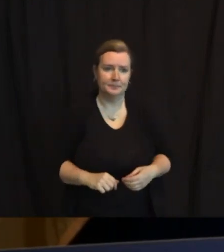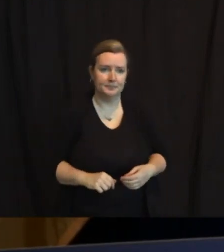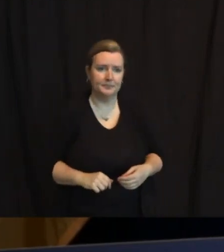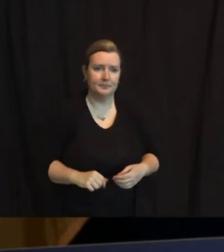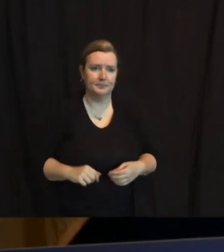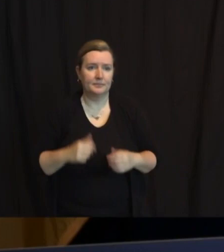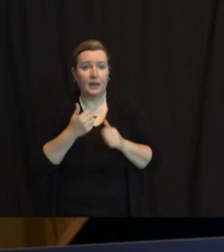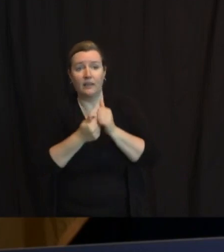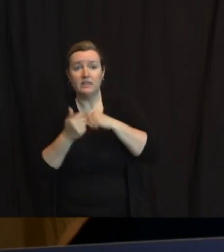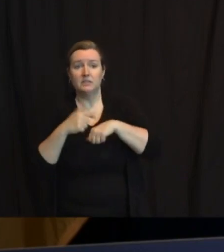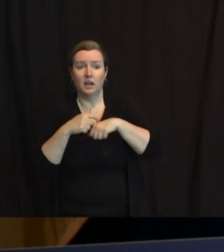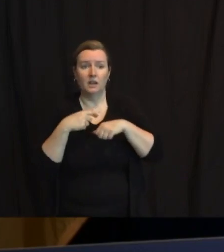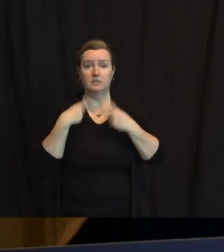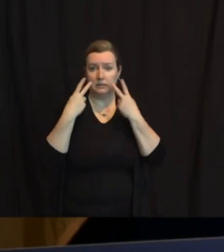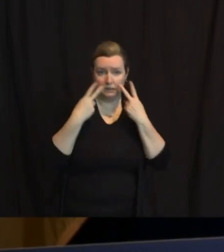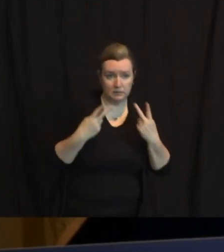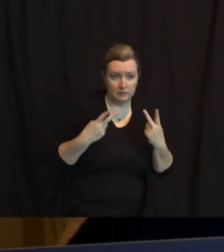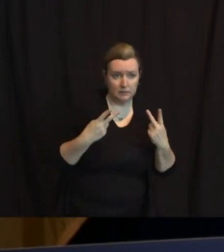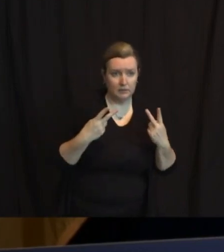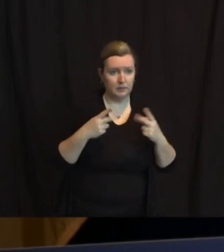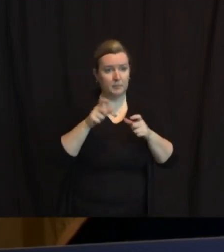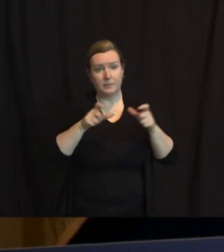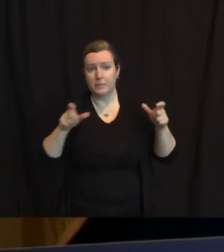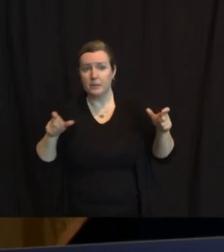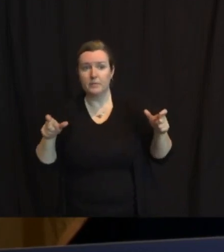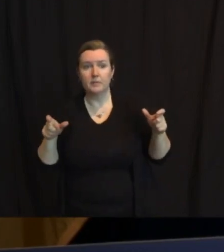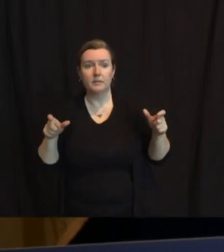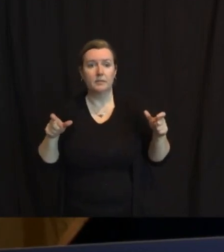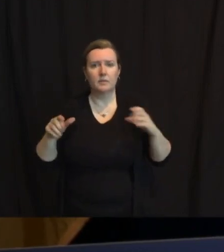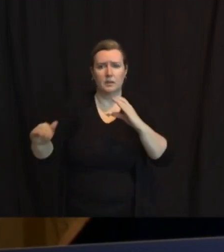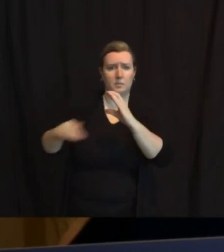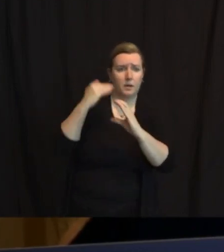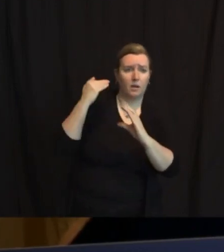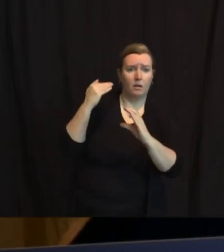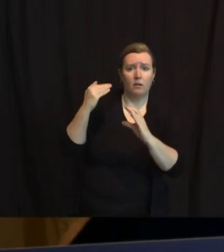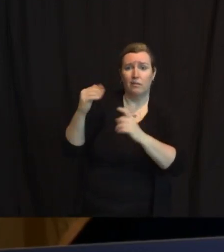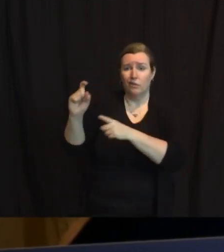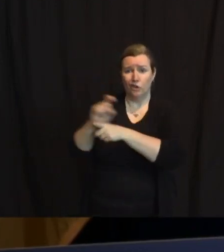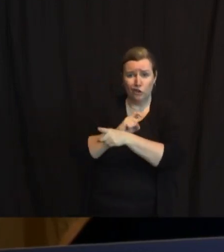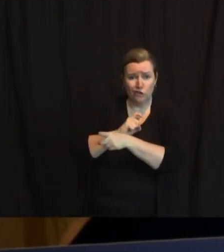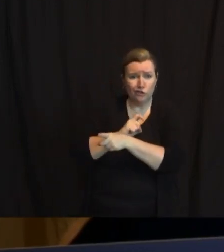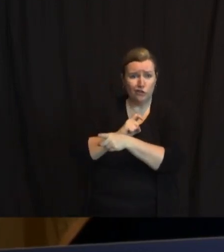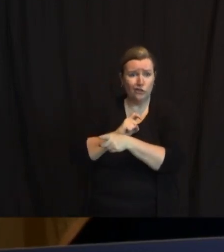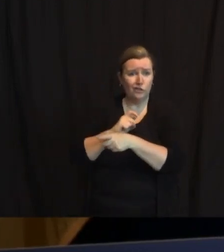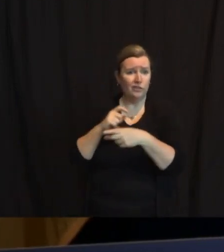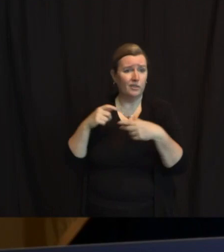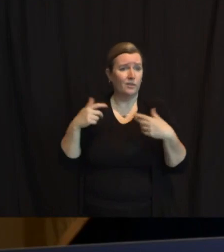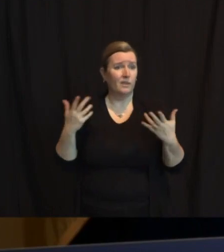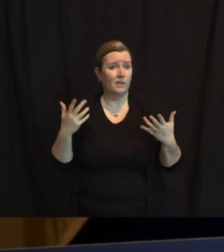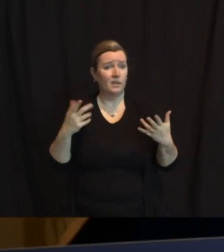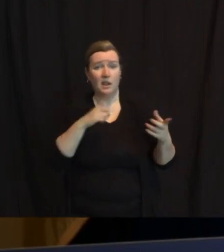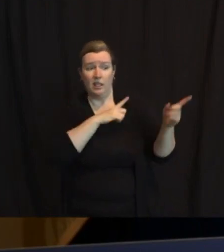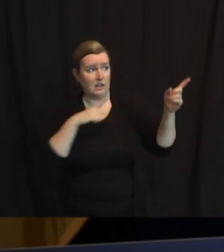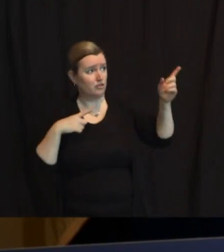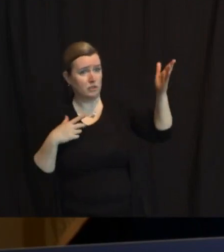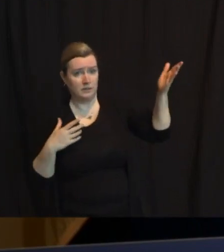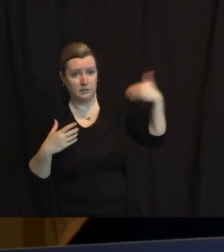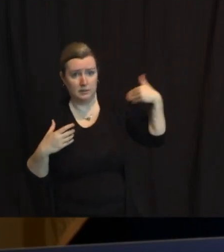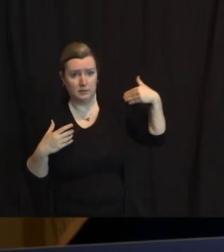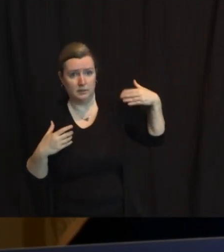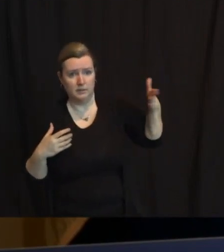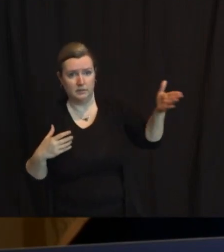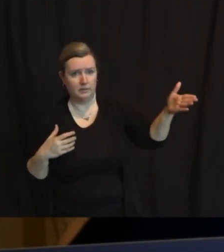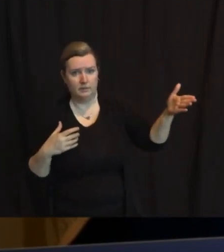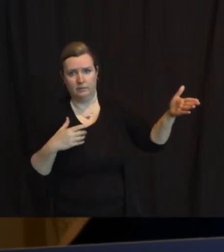these come in, whether it be from someone just calls me or emails me or from a legislator, these folks, you know, there's no doubt they're